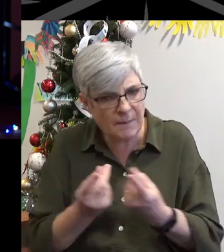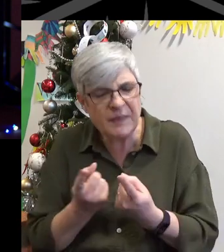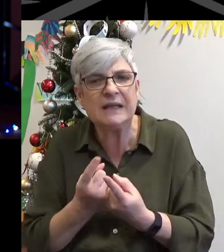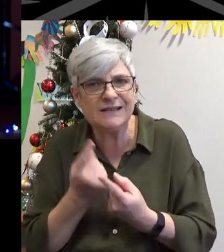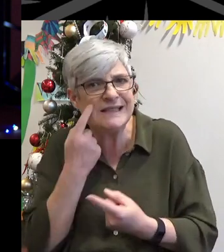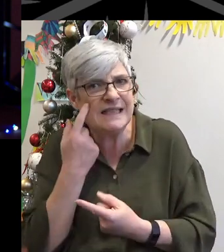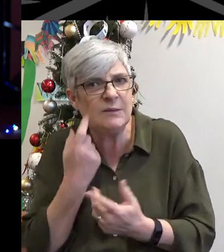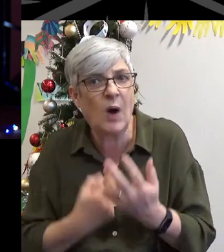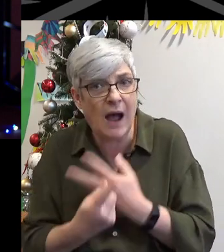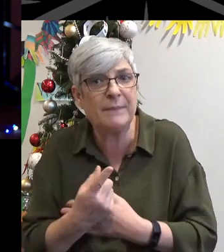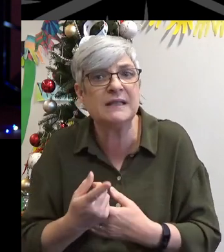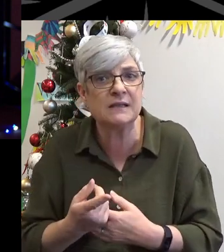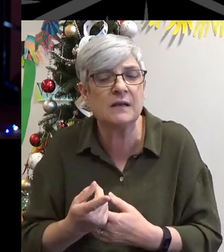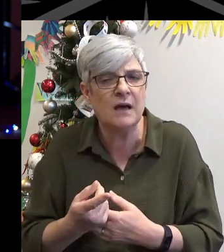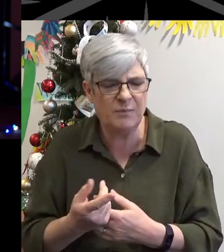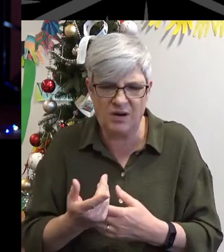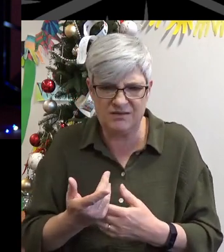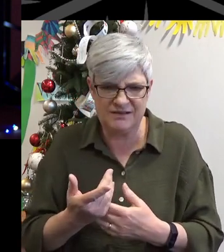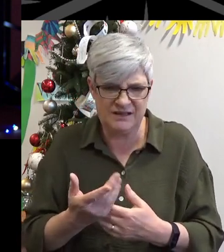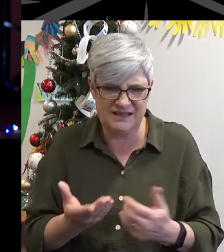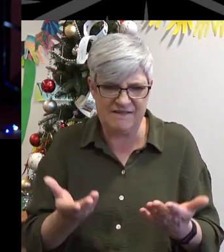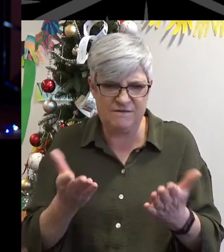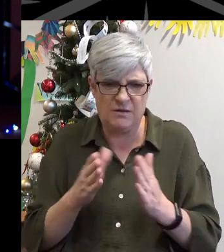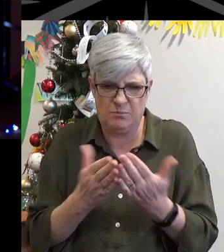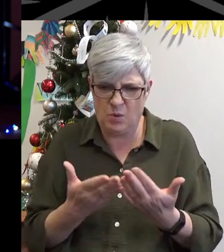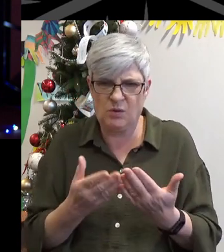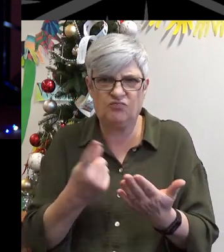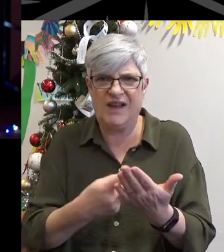see. Otherwise, what's the point?